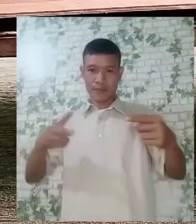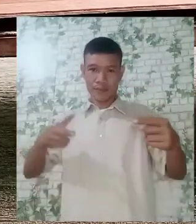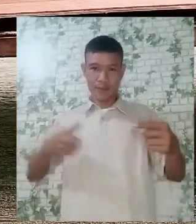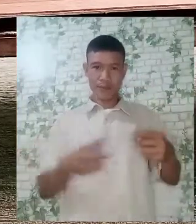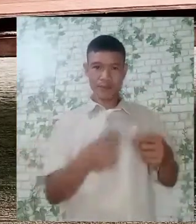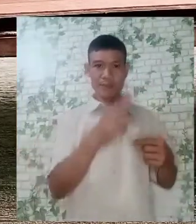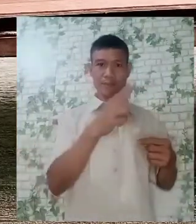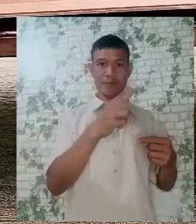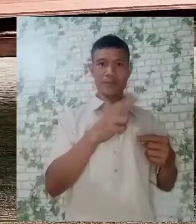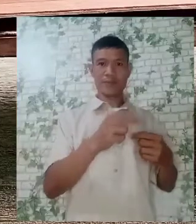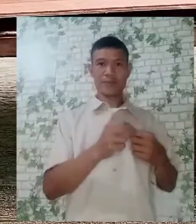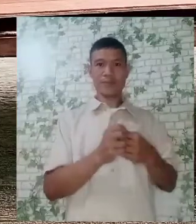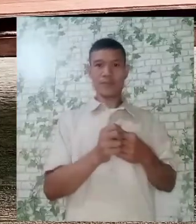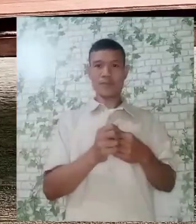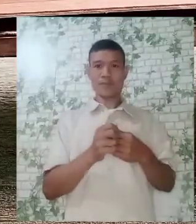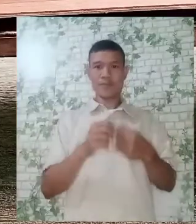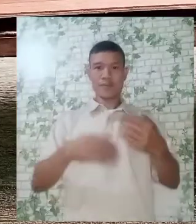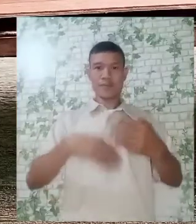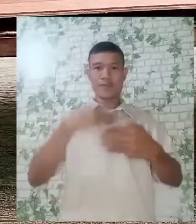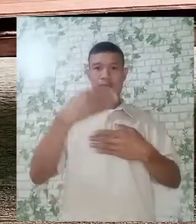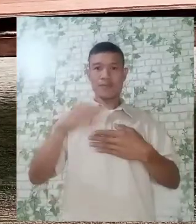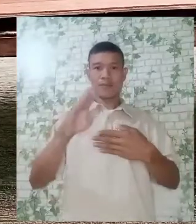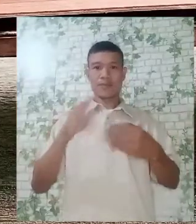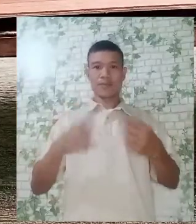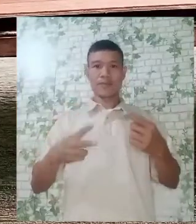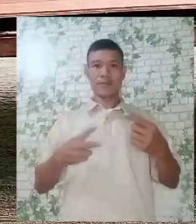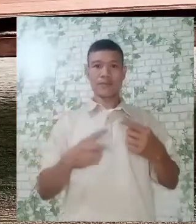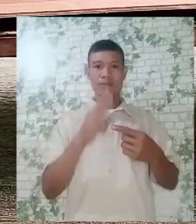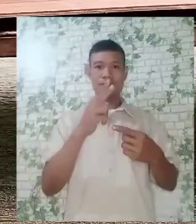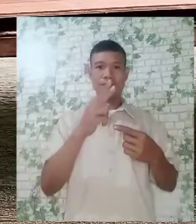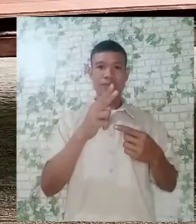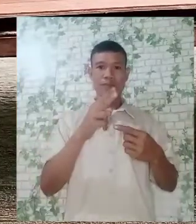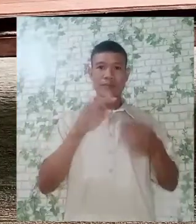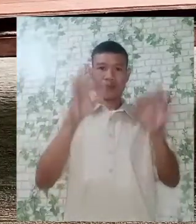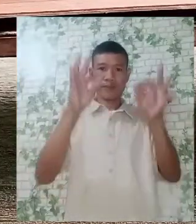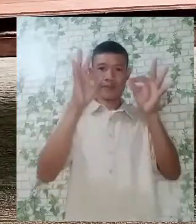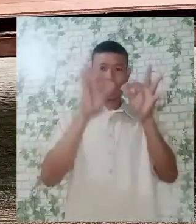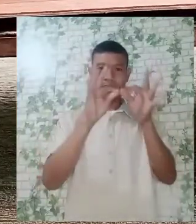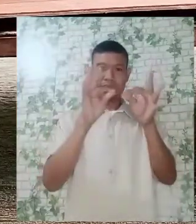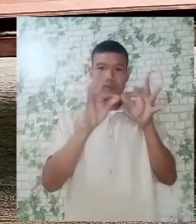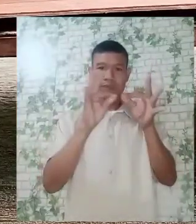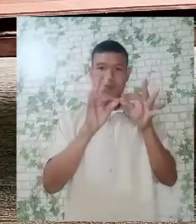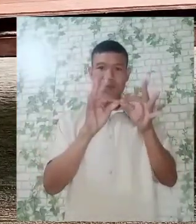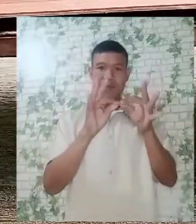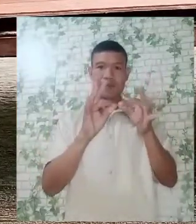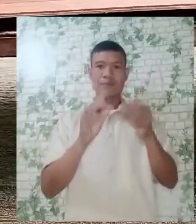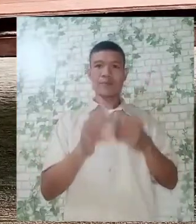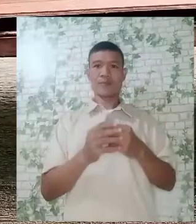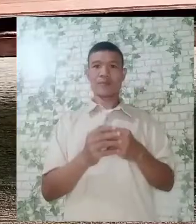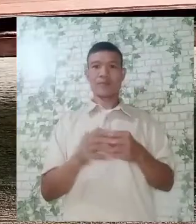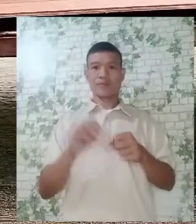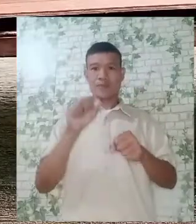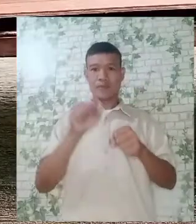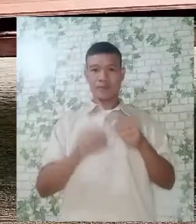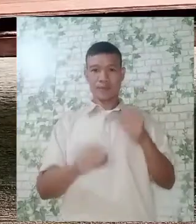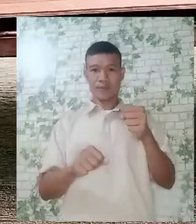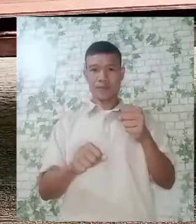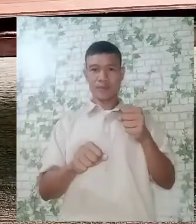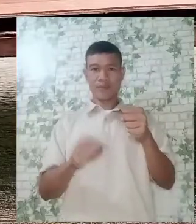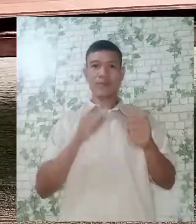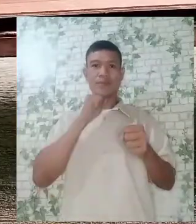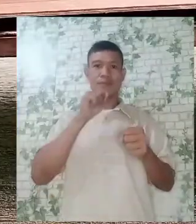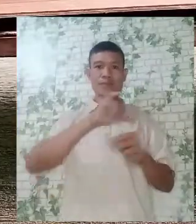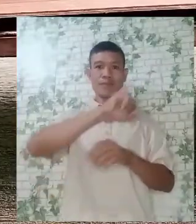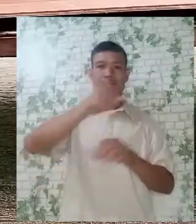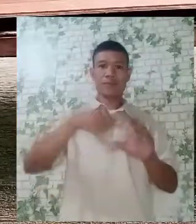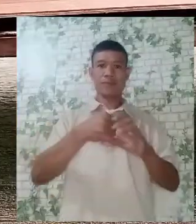cutting, after cutting, assembling. So that's it, not included the